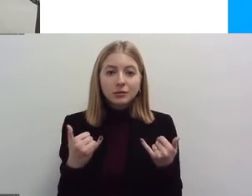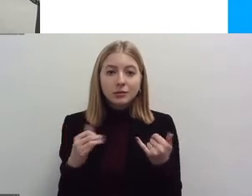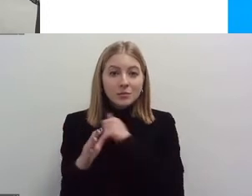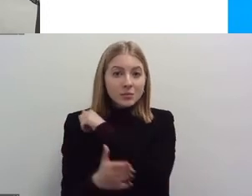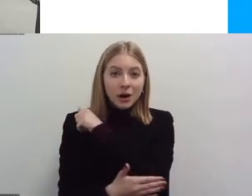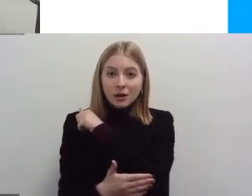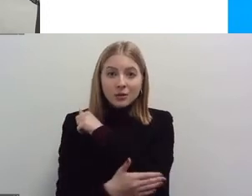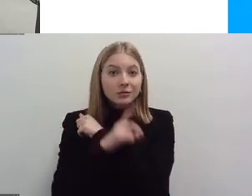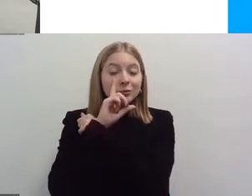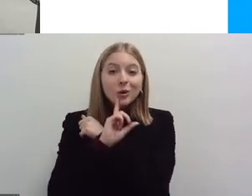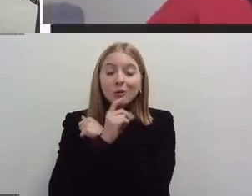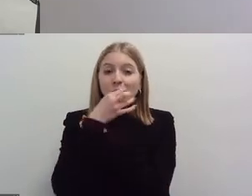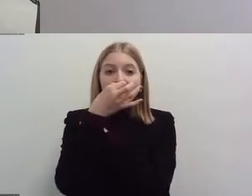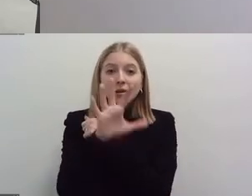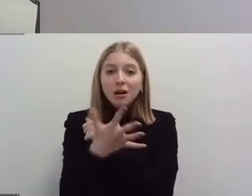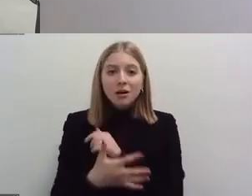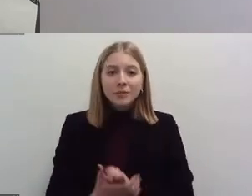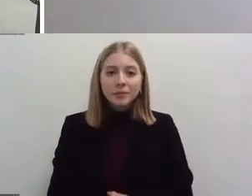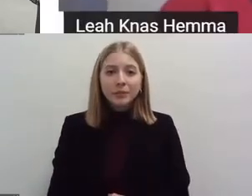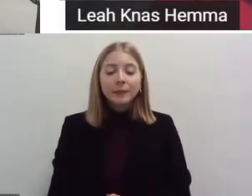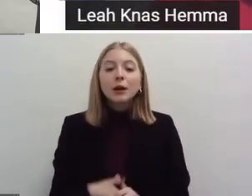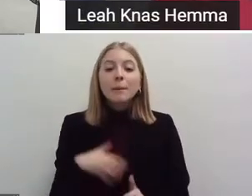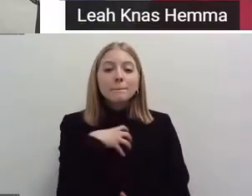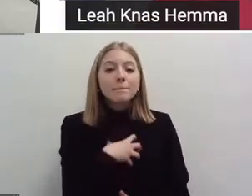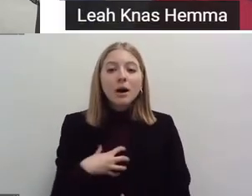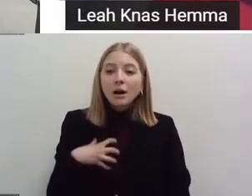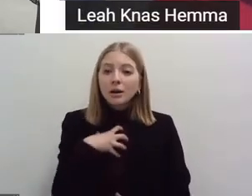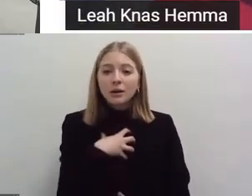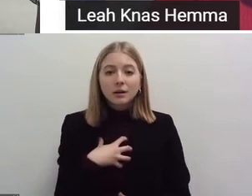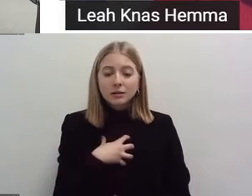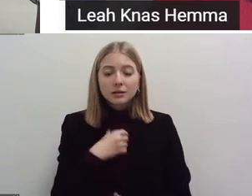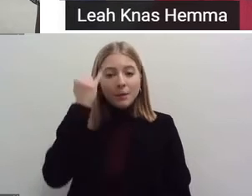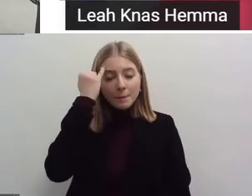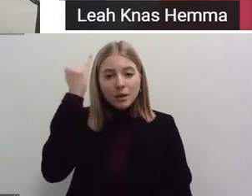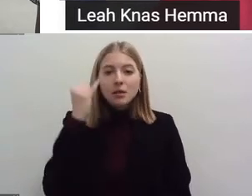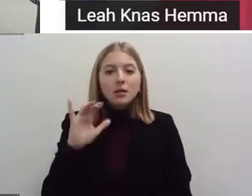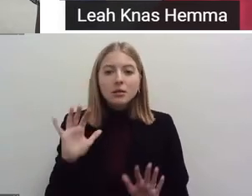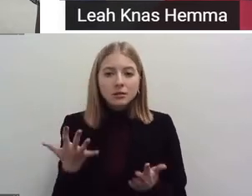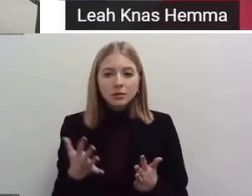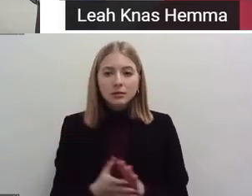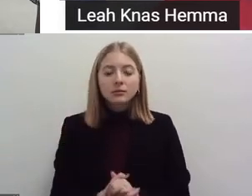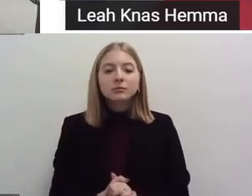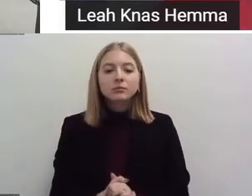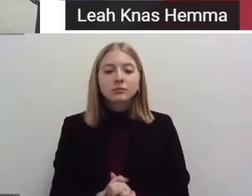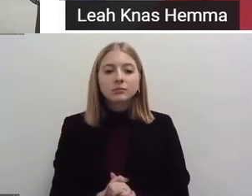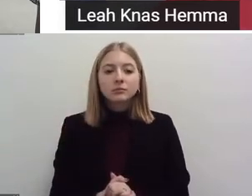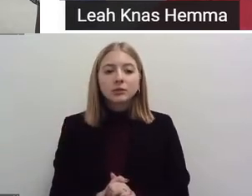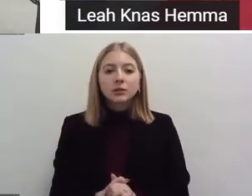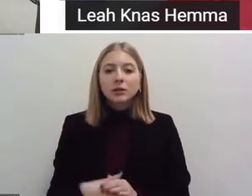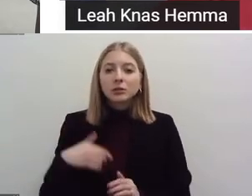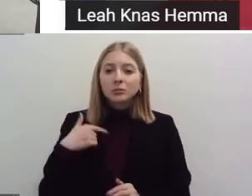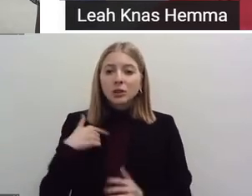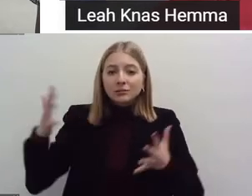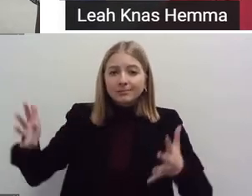which is to stop fixing us, start loving us. Thank you for listening.